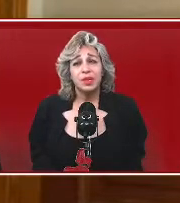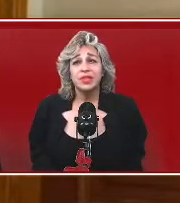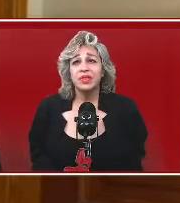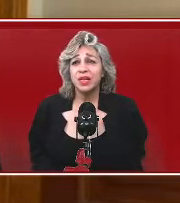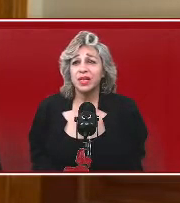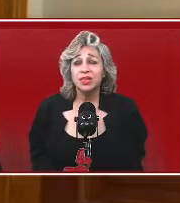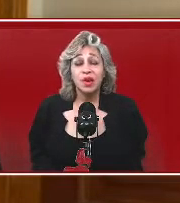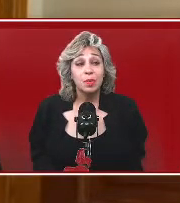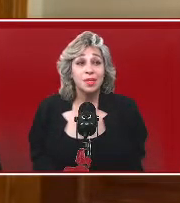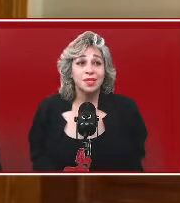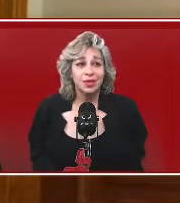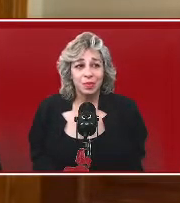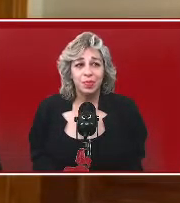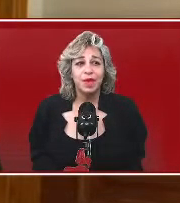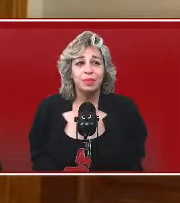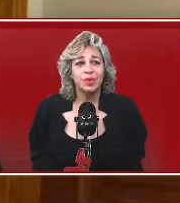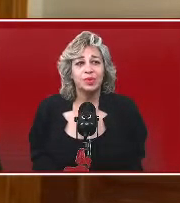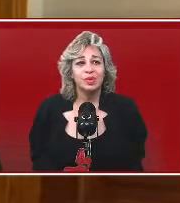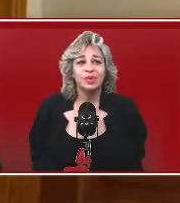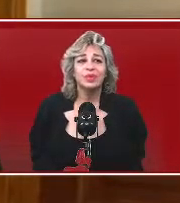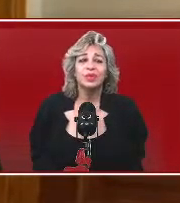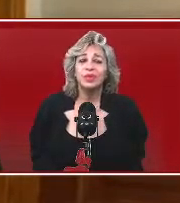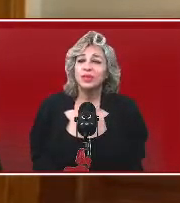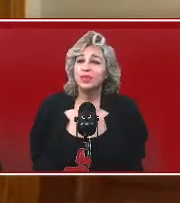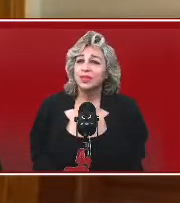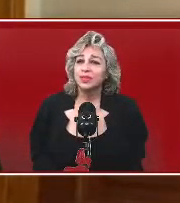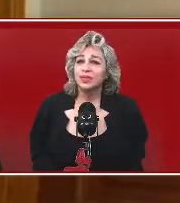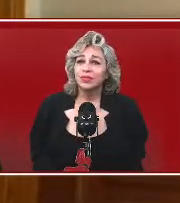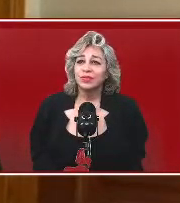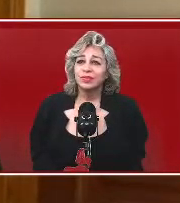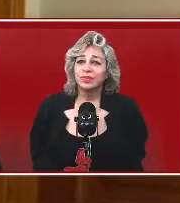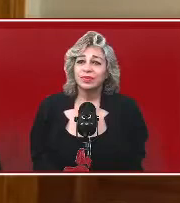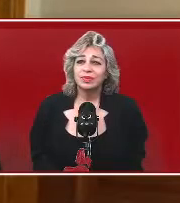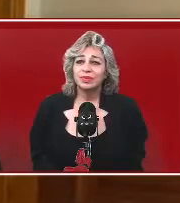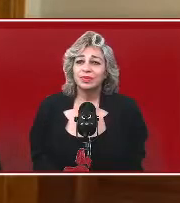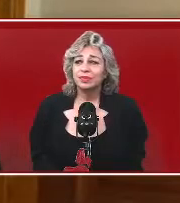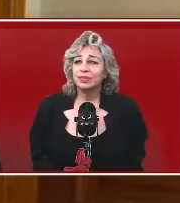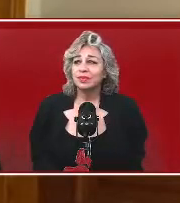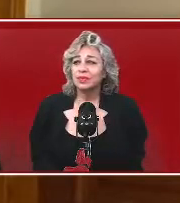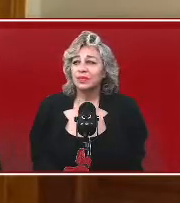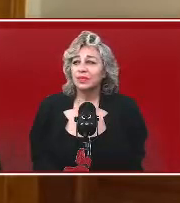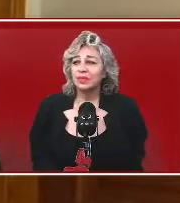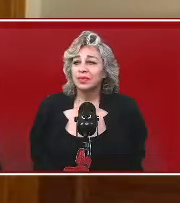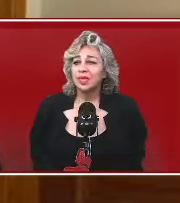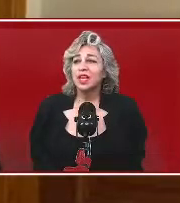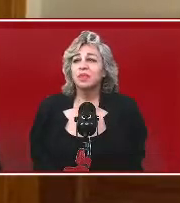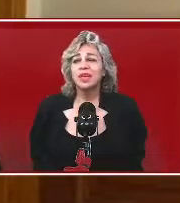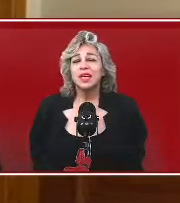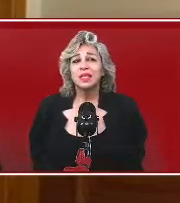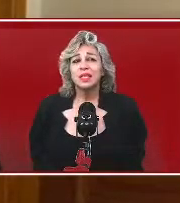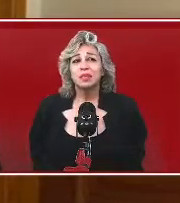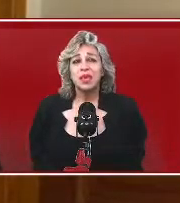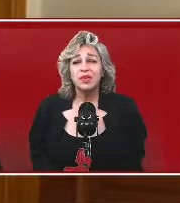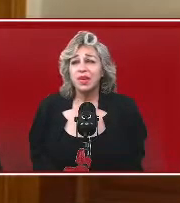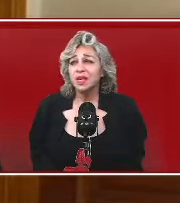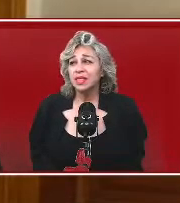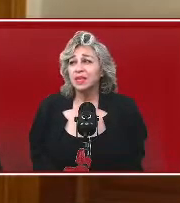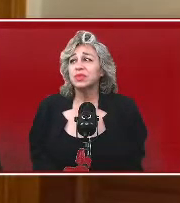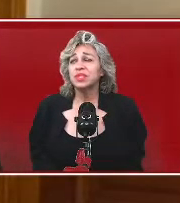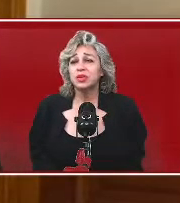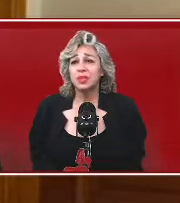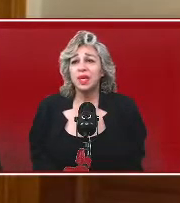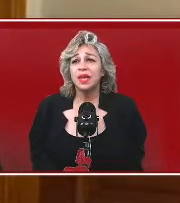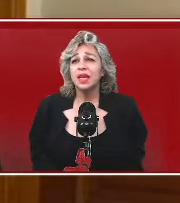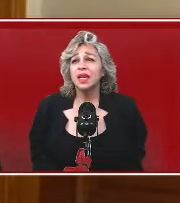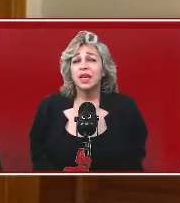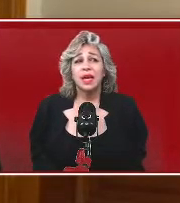the opportunity to comment to the people, como se nos va a alargar el periodo, because the period